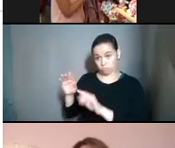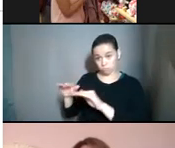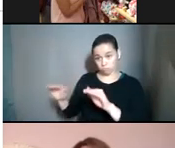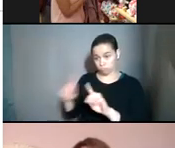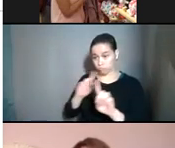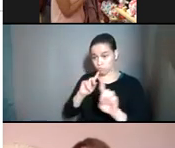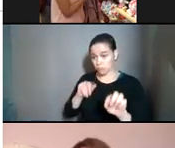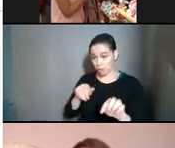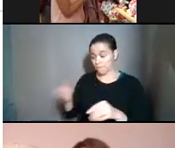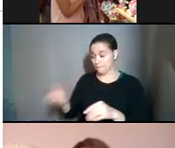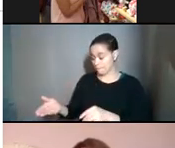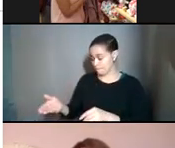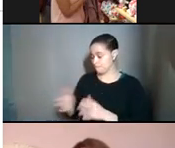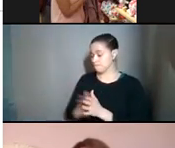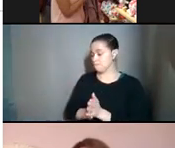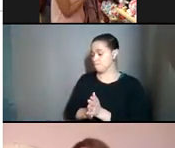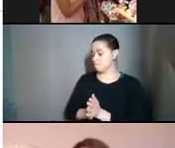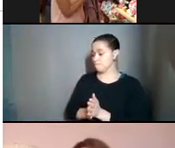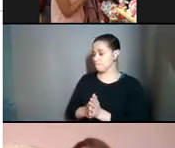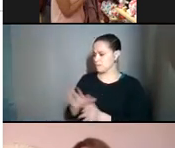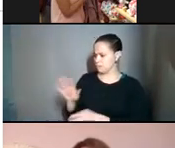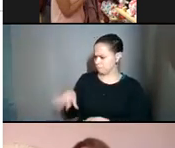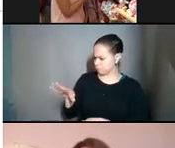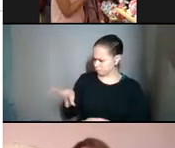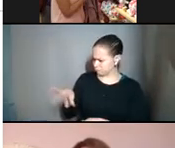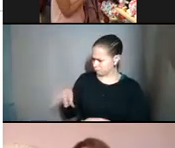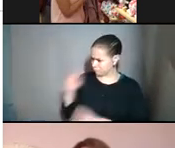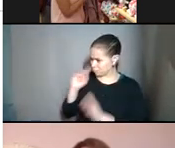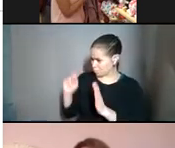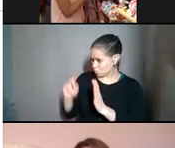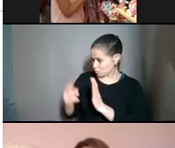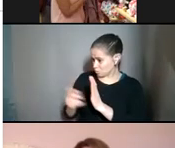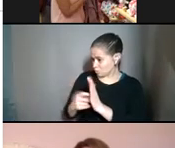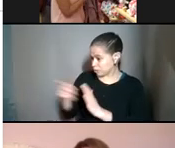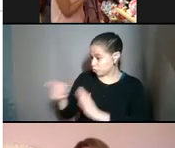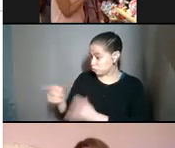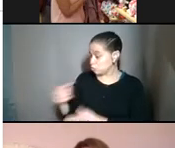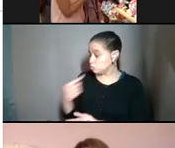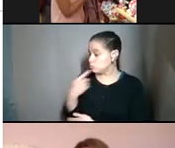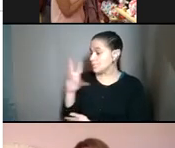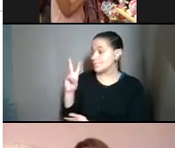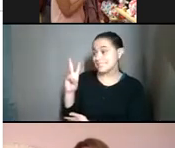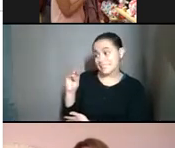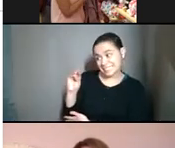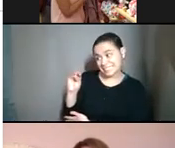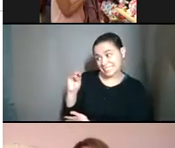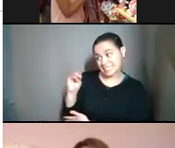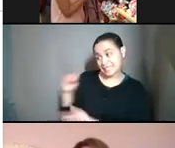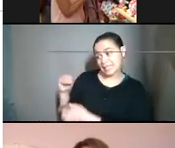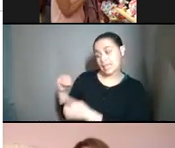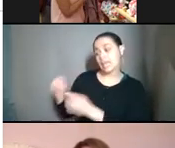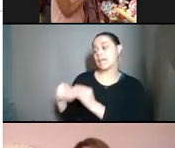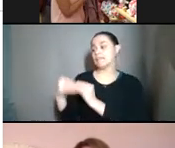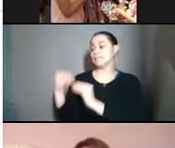and make him notice that he did 60 and 7 more, but the